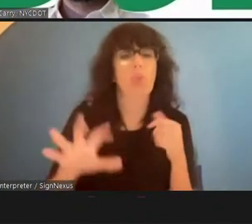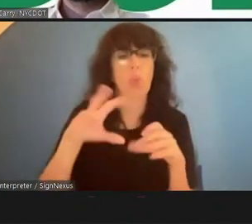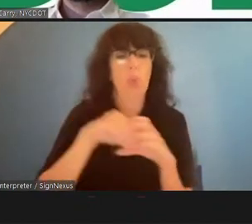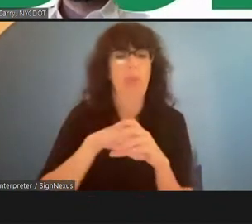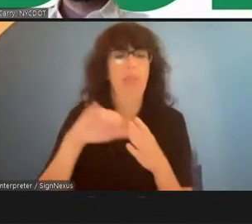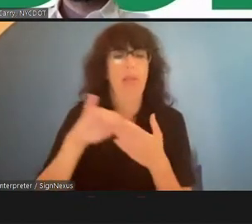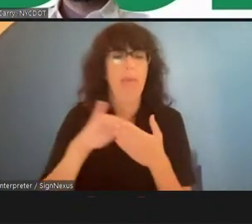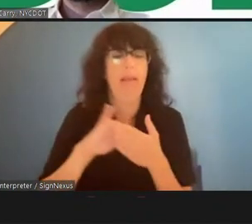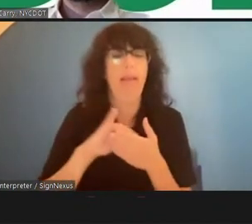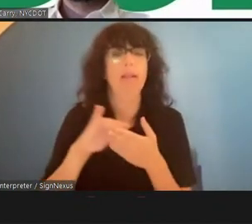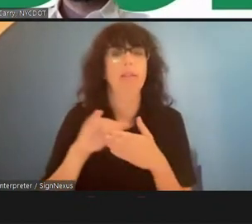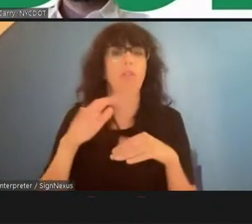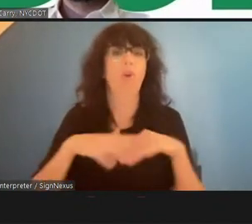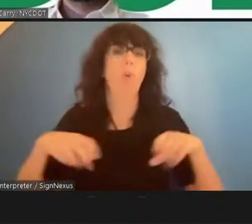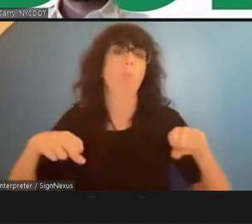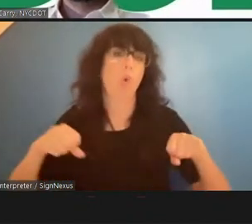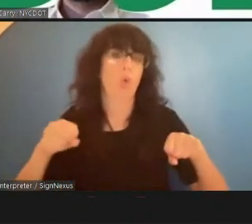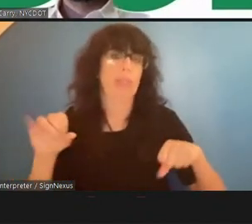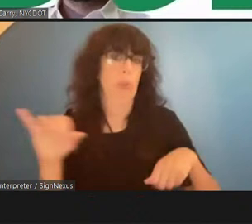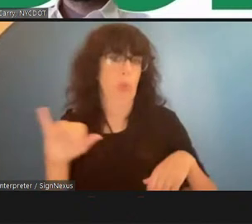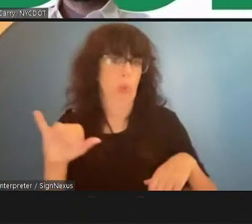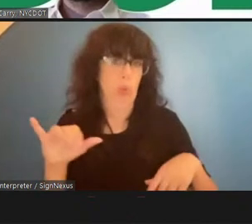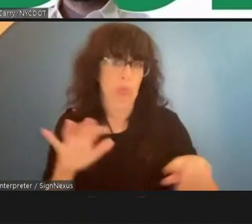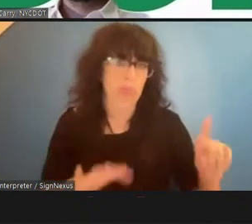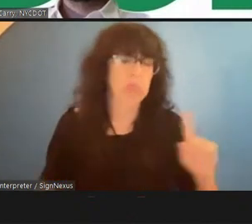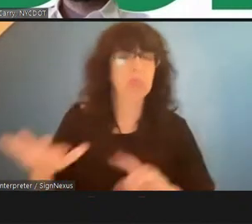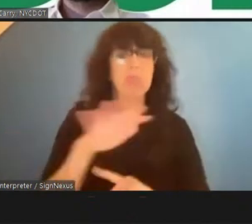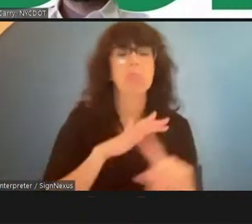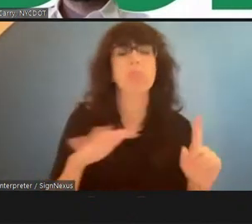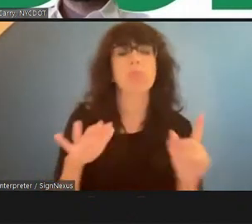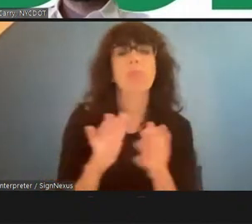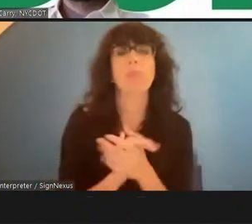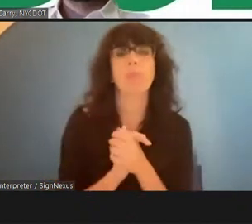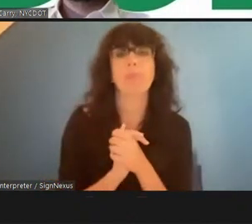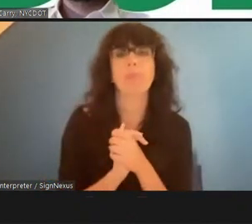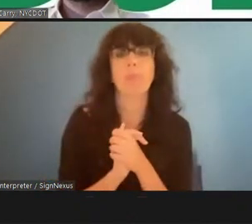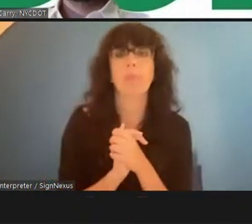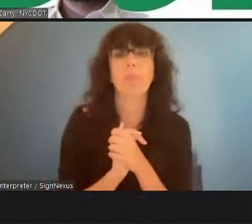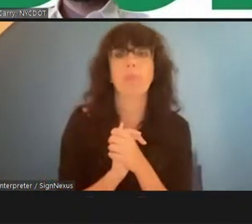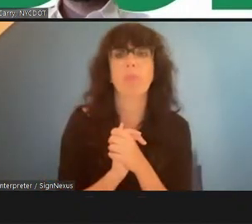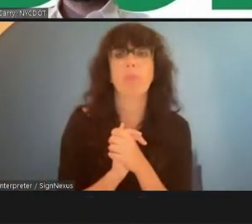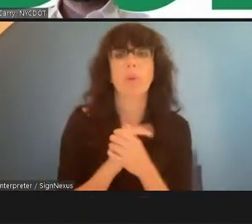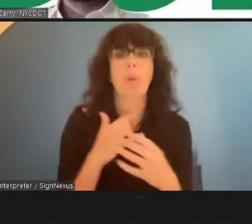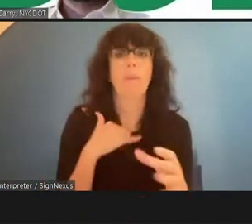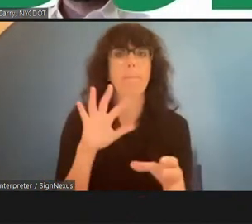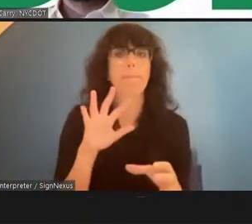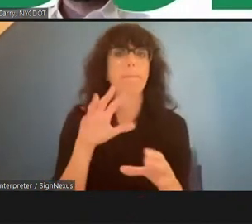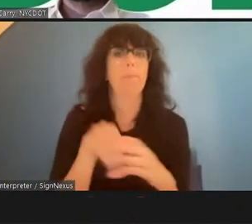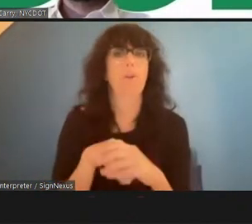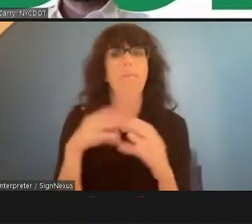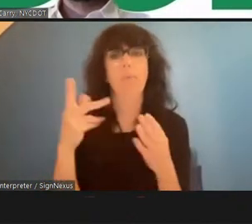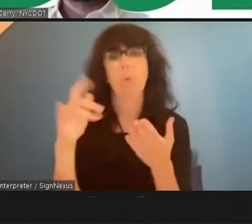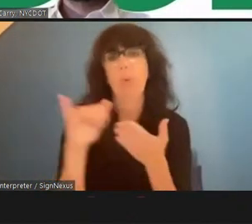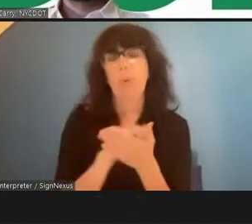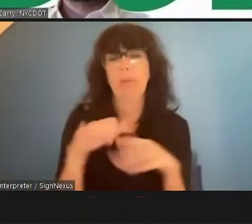the other barrows on a motorcycle so with that said i participate in a few new york city motorcycle communities